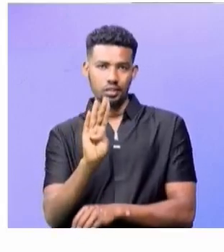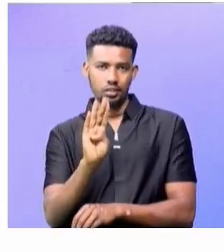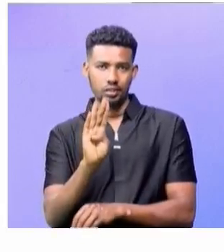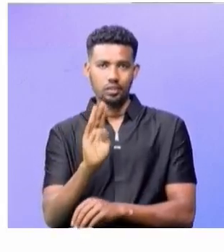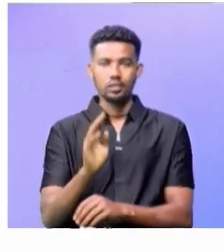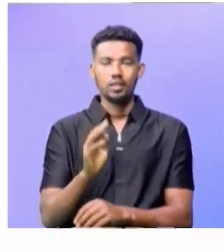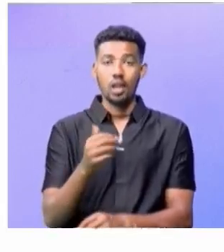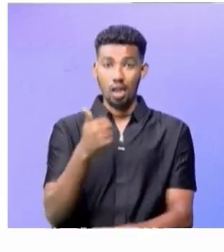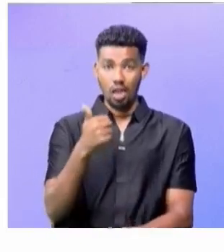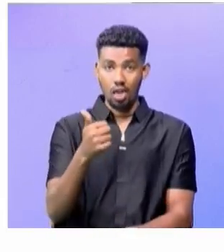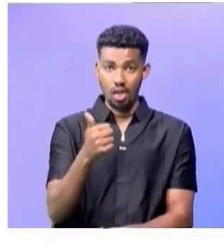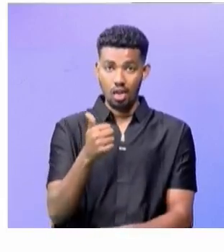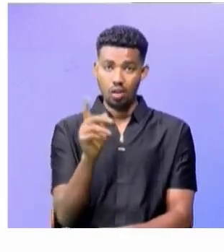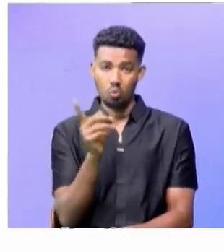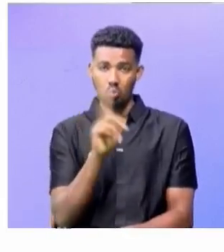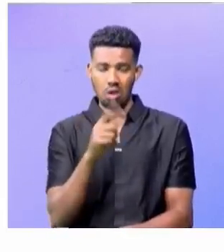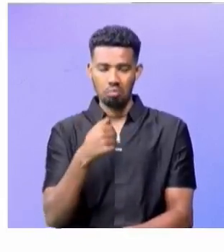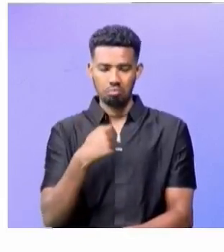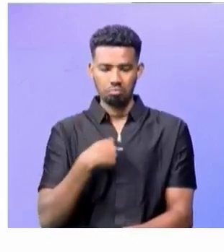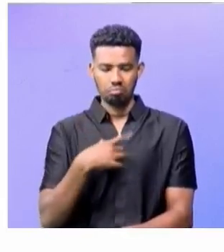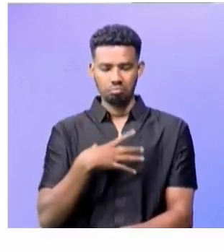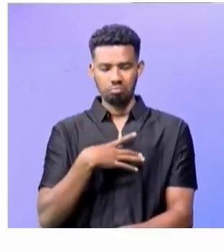I like